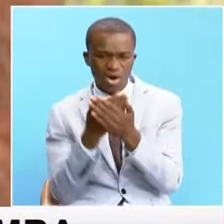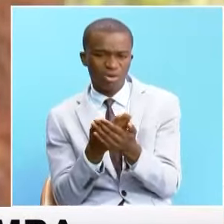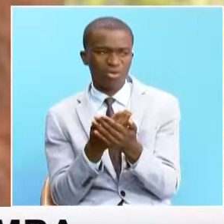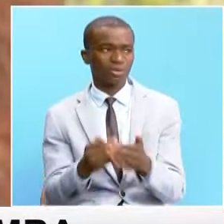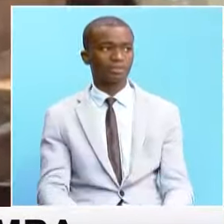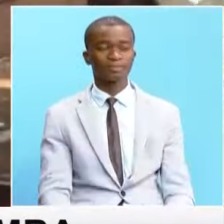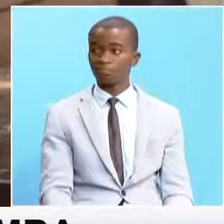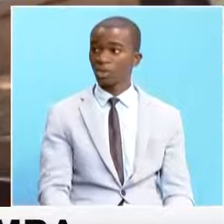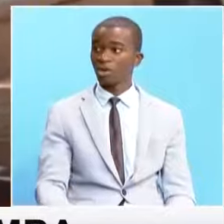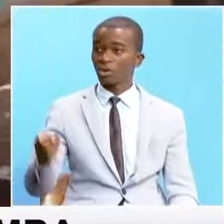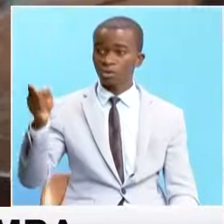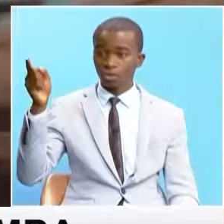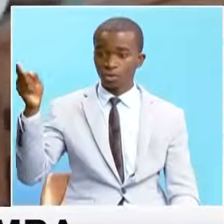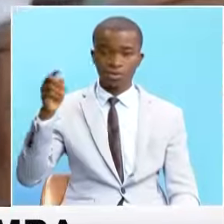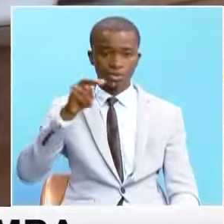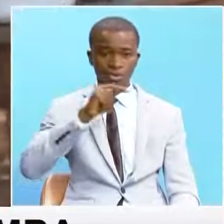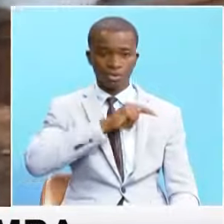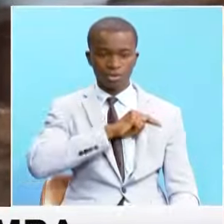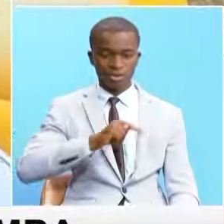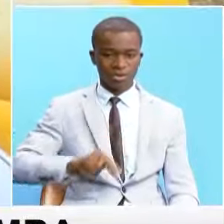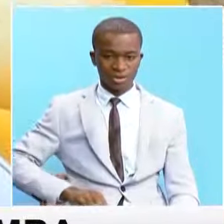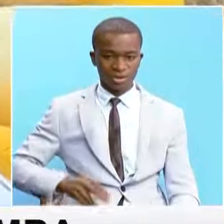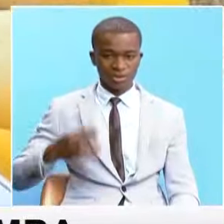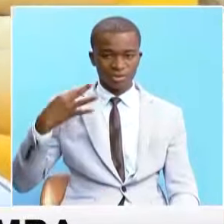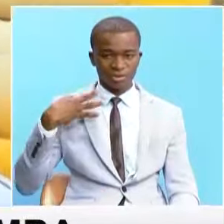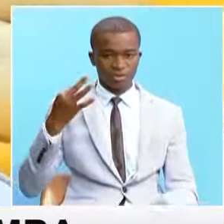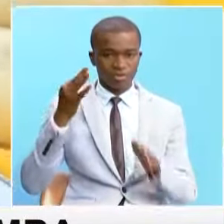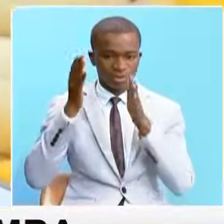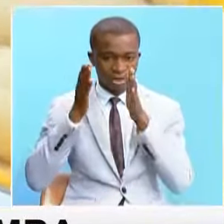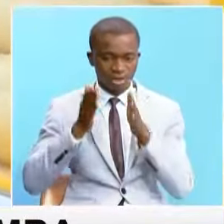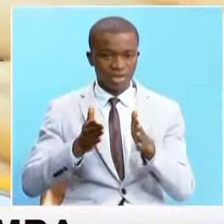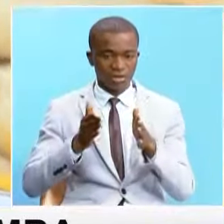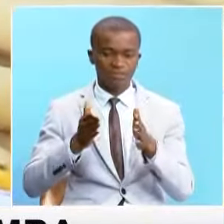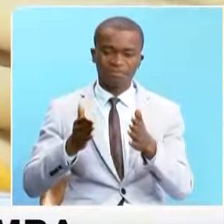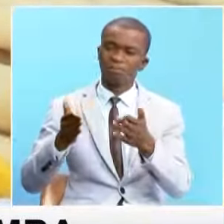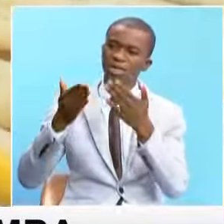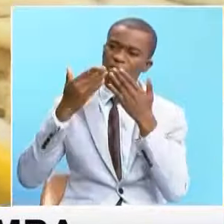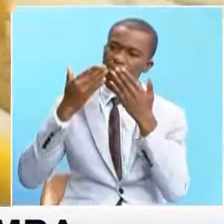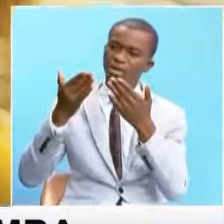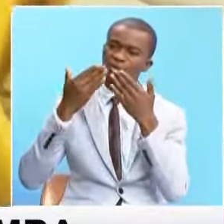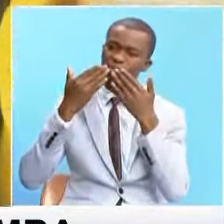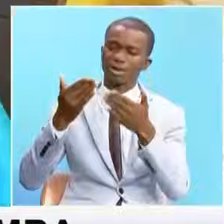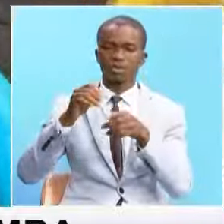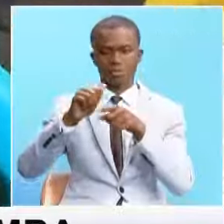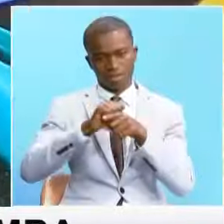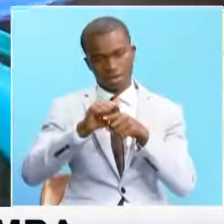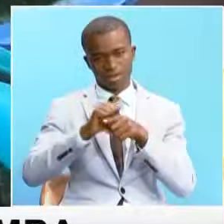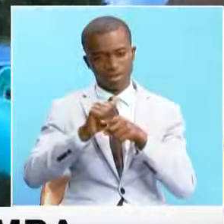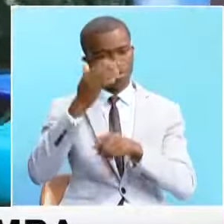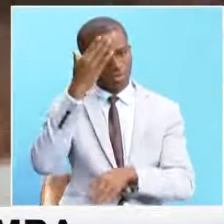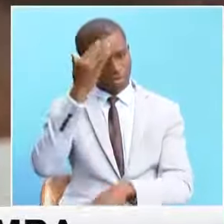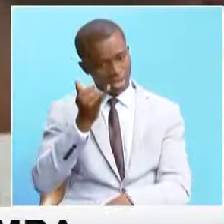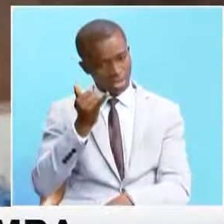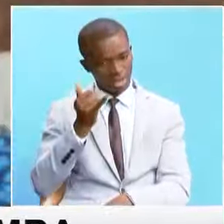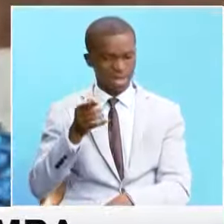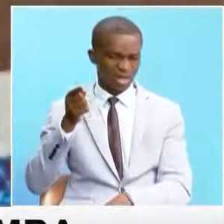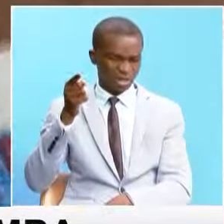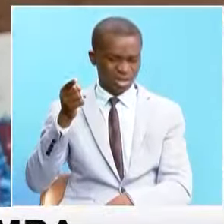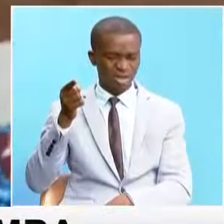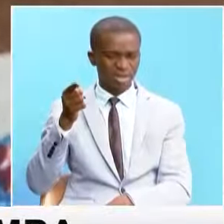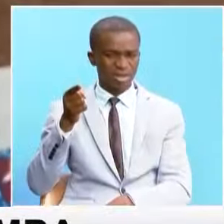nutrition volunteer, has expressed gratitude for the training, acknowledging that it has opened her eyes to the importance